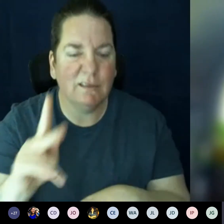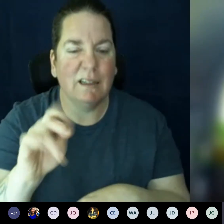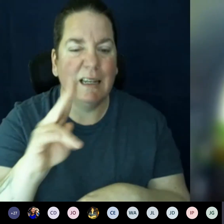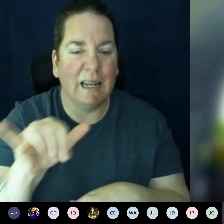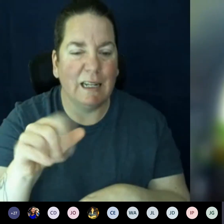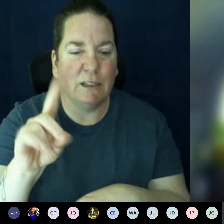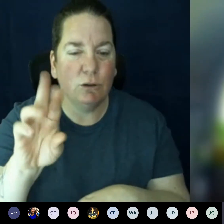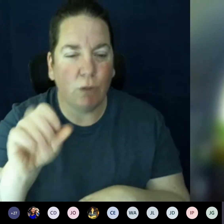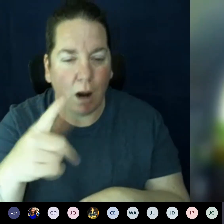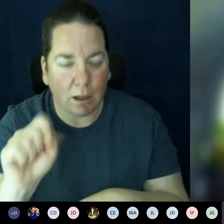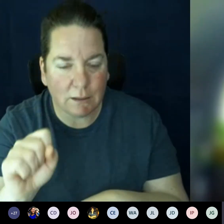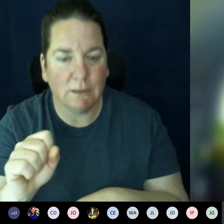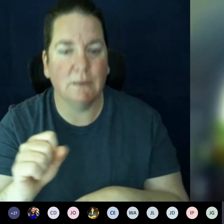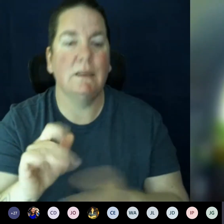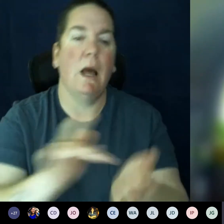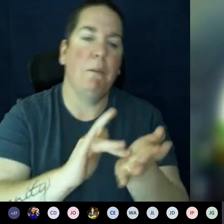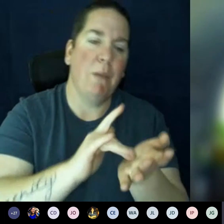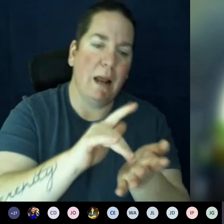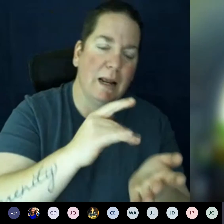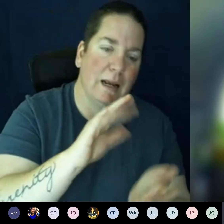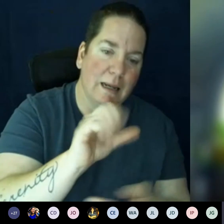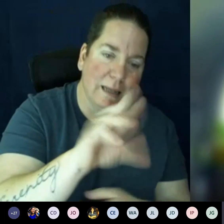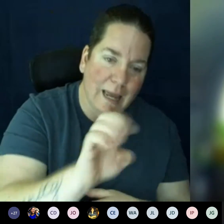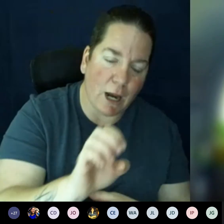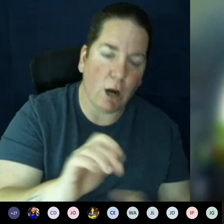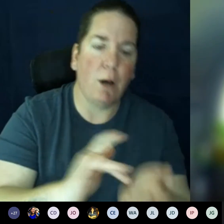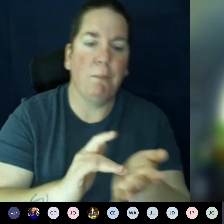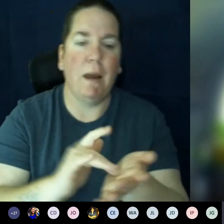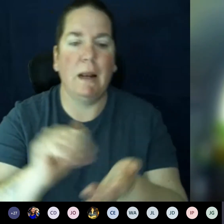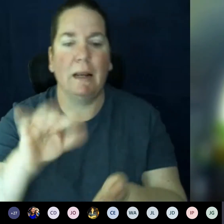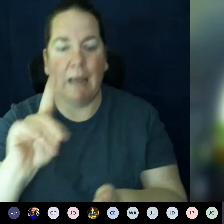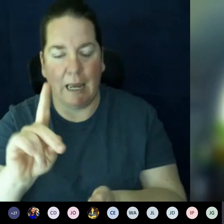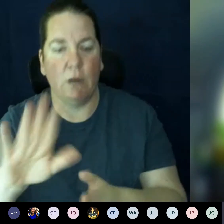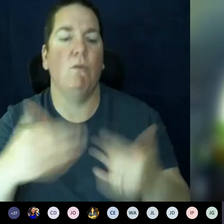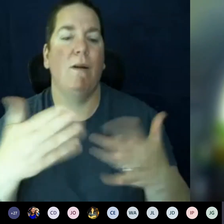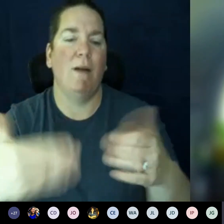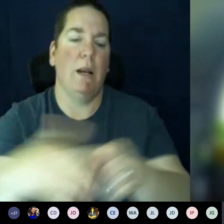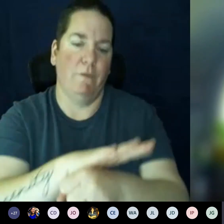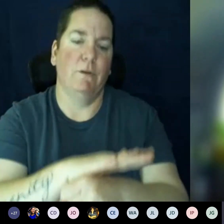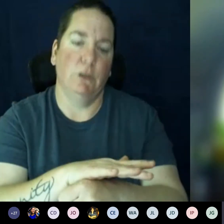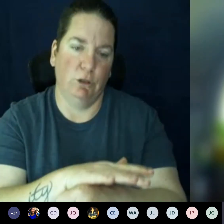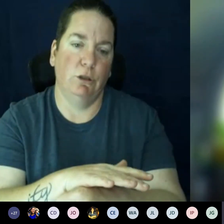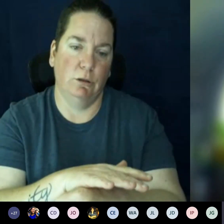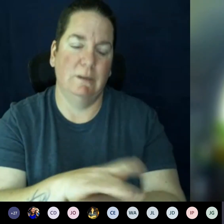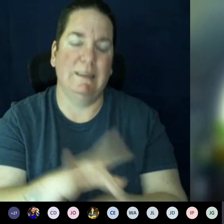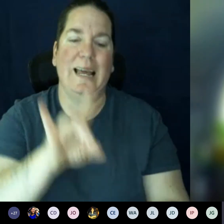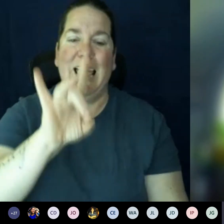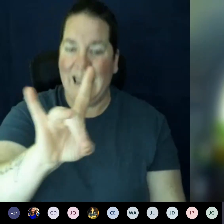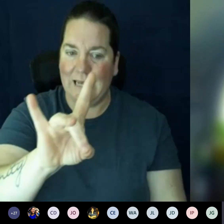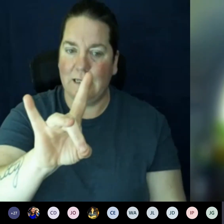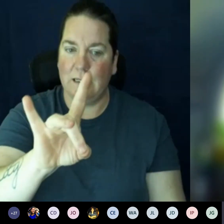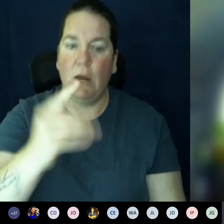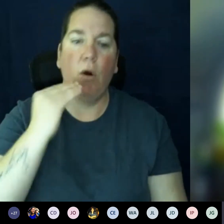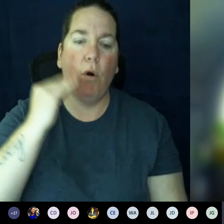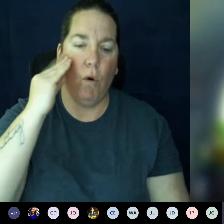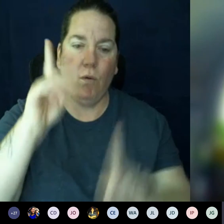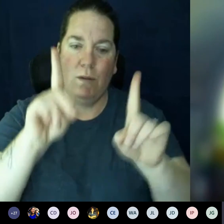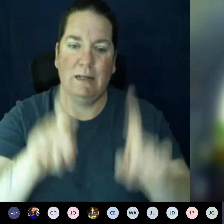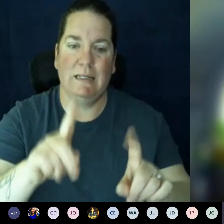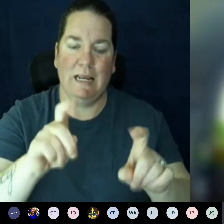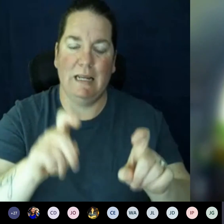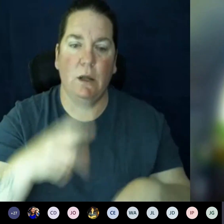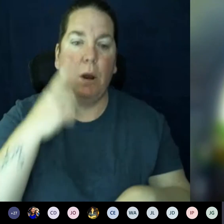including Medicare and Medicaid, are all required to provide coverage for 8 at-home test kits per member